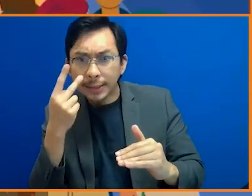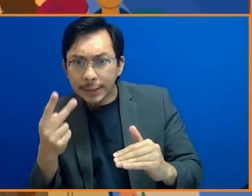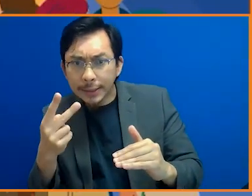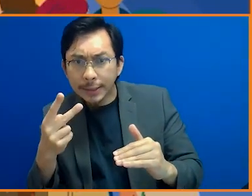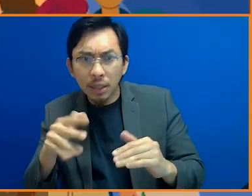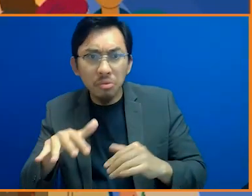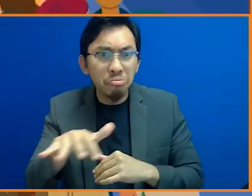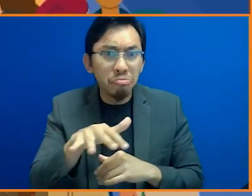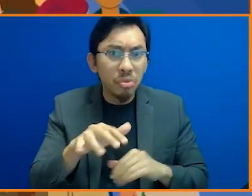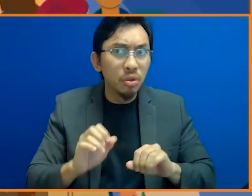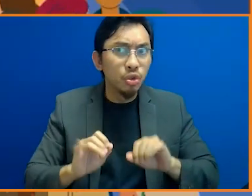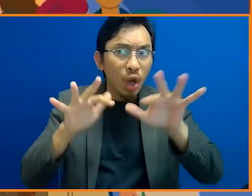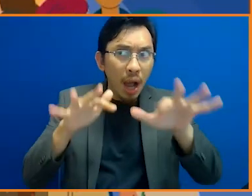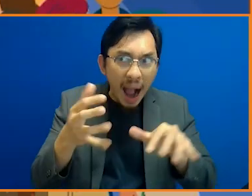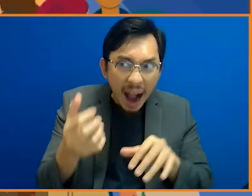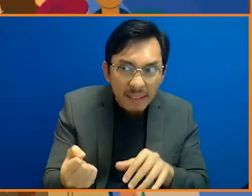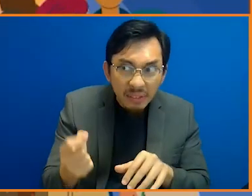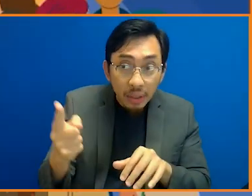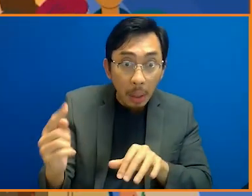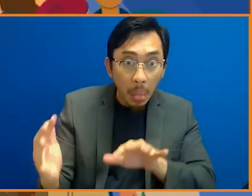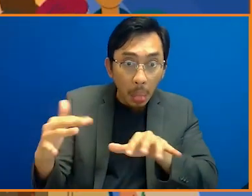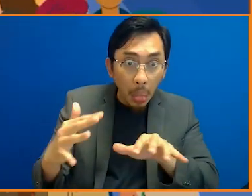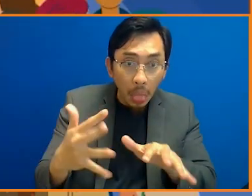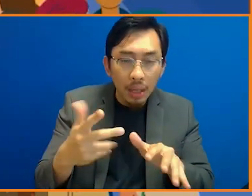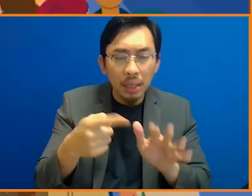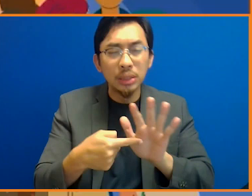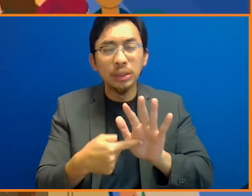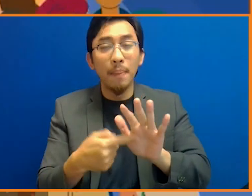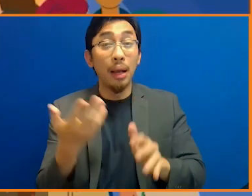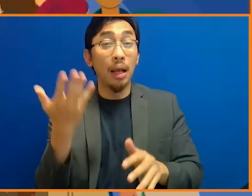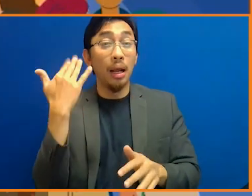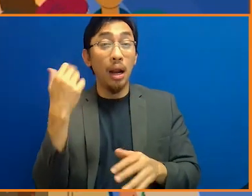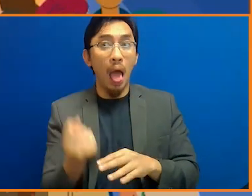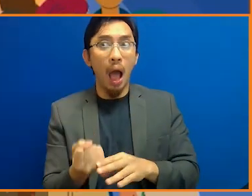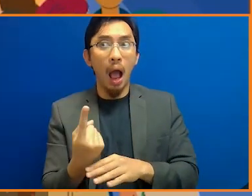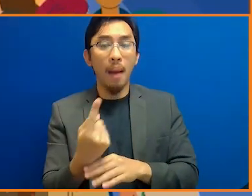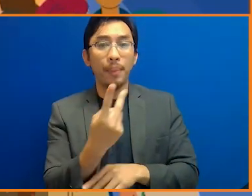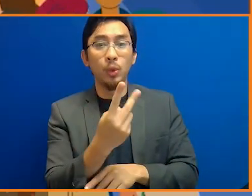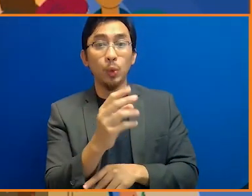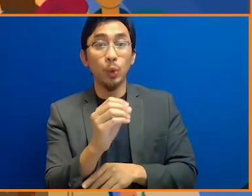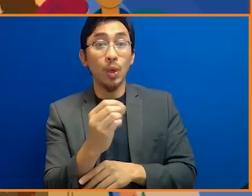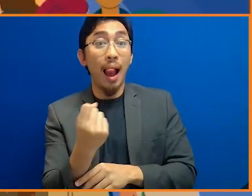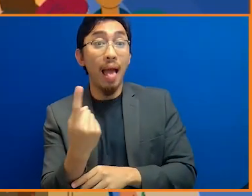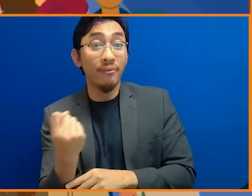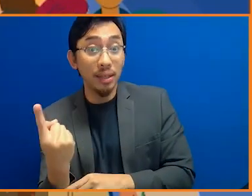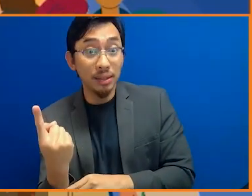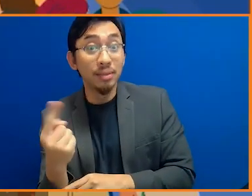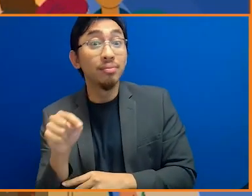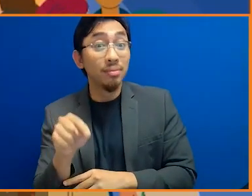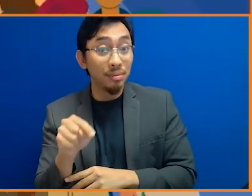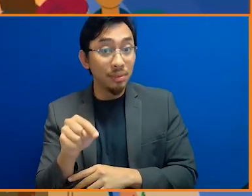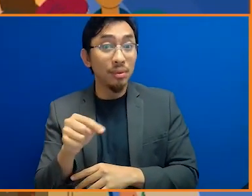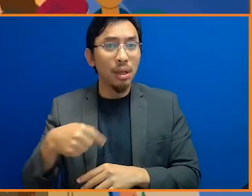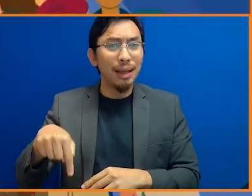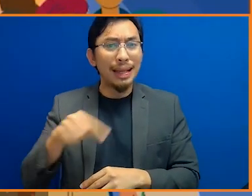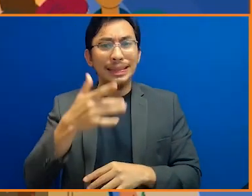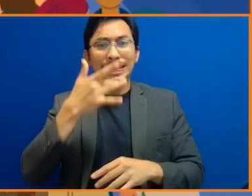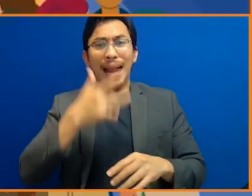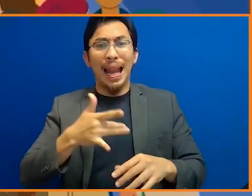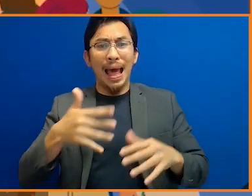the initial condition for tsunami coming. For example, in case of 2011, we